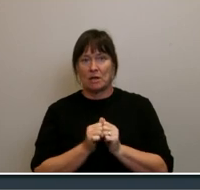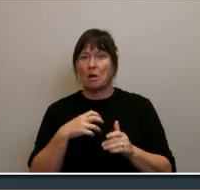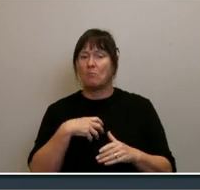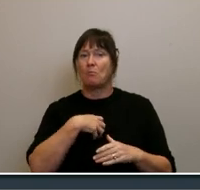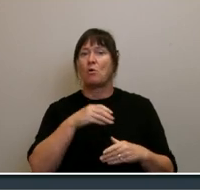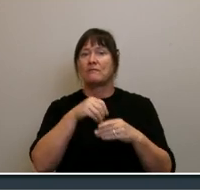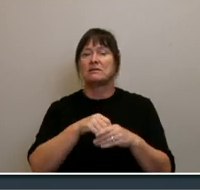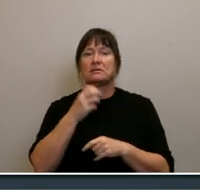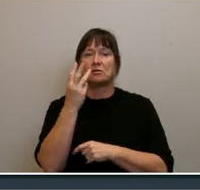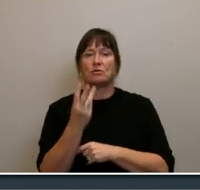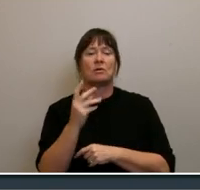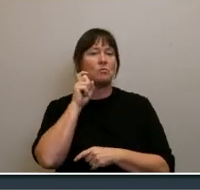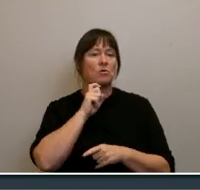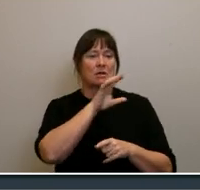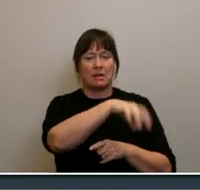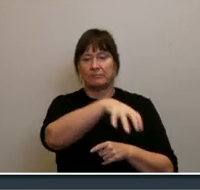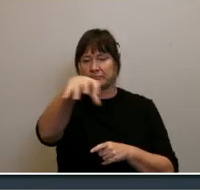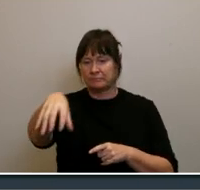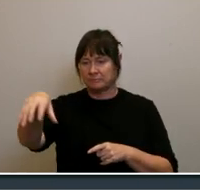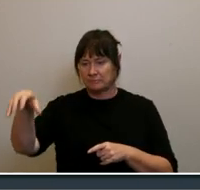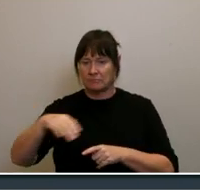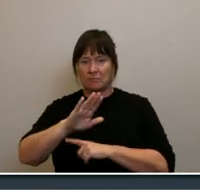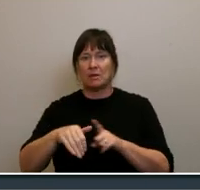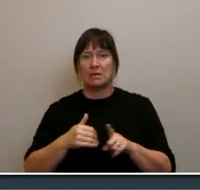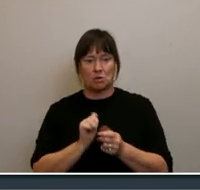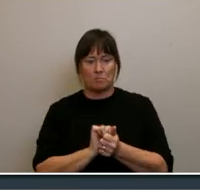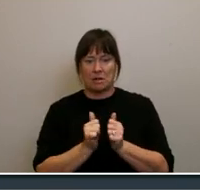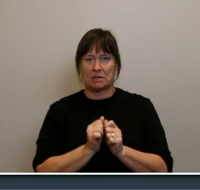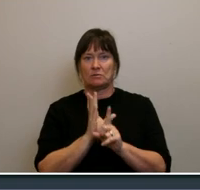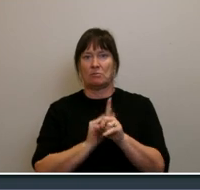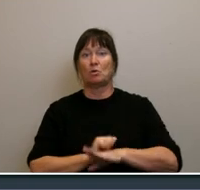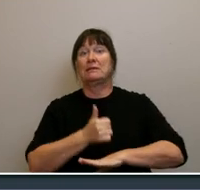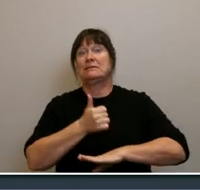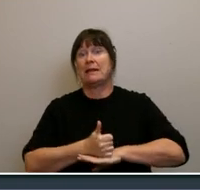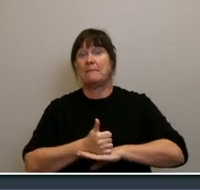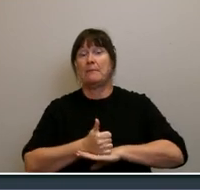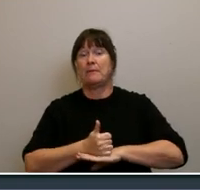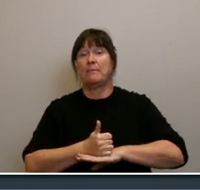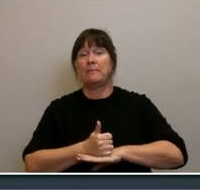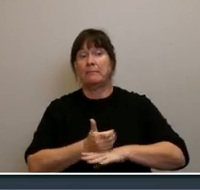investment into the Three Waters area until the partnership model is in place.